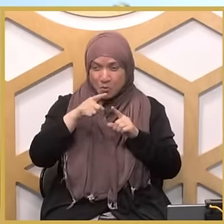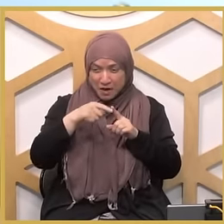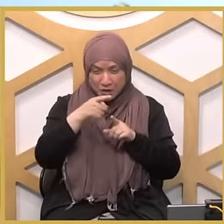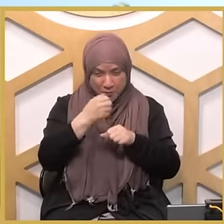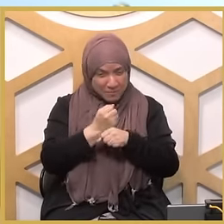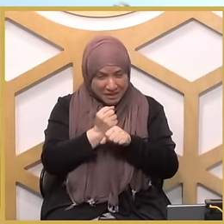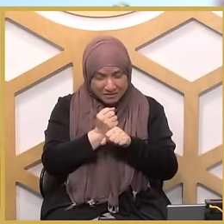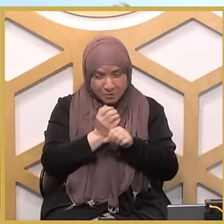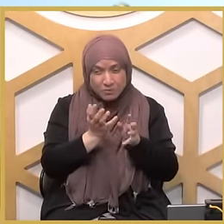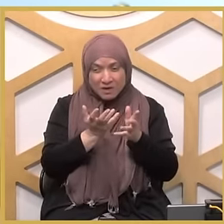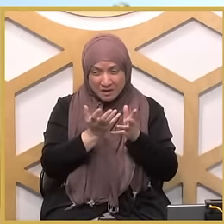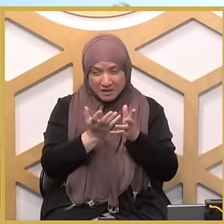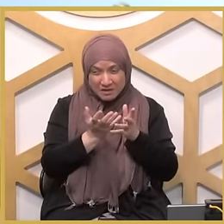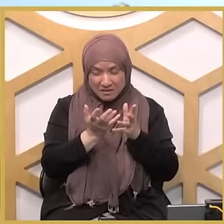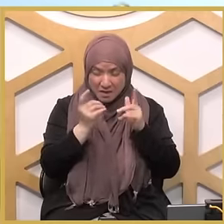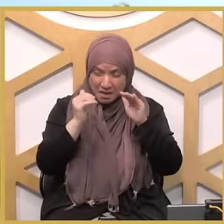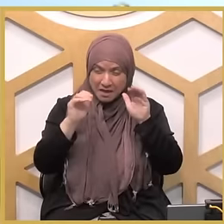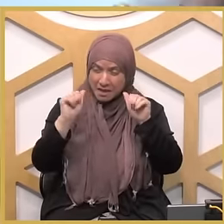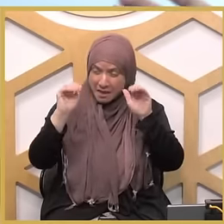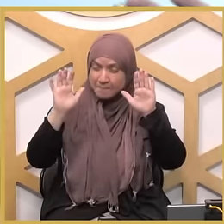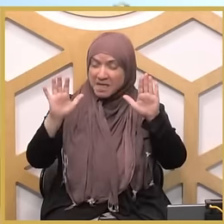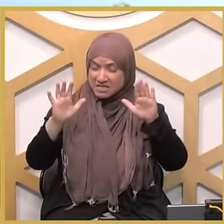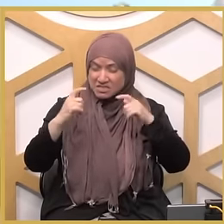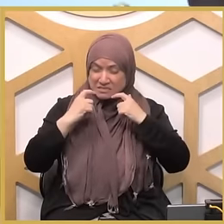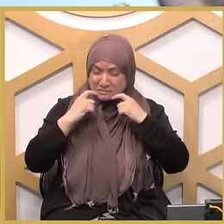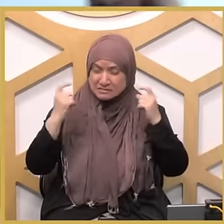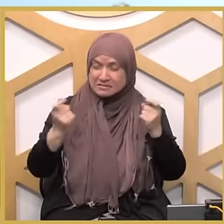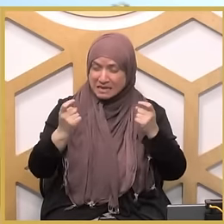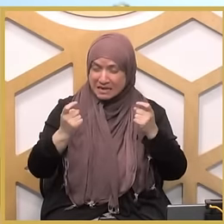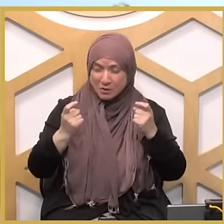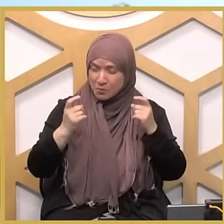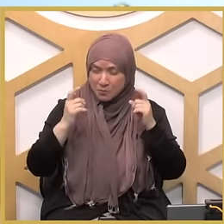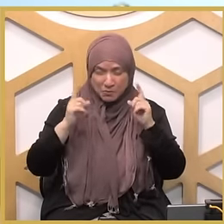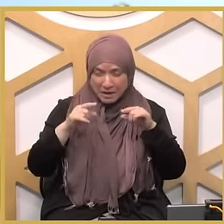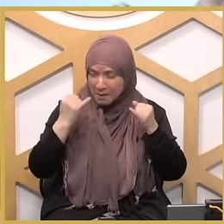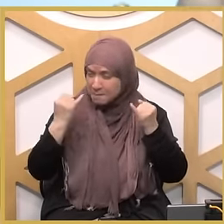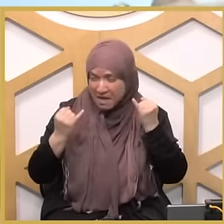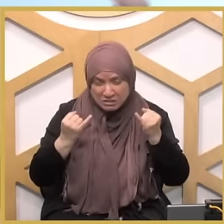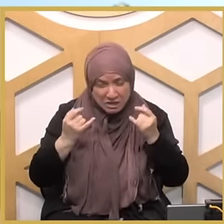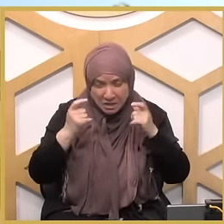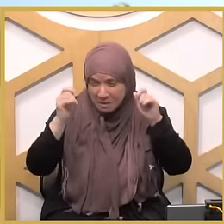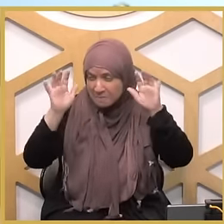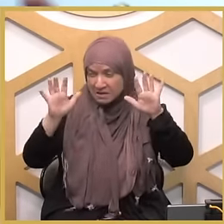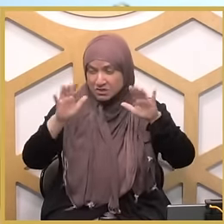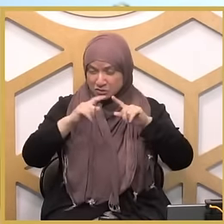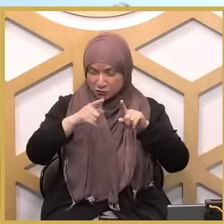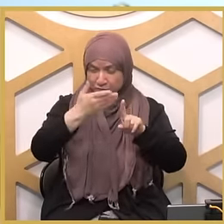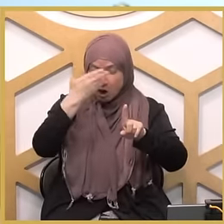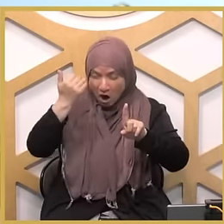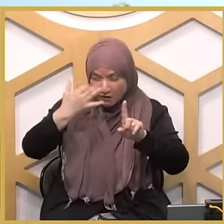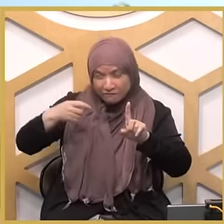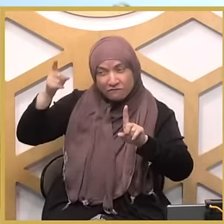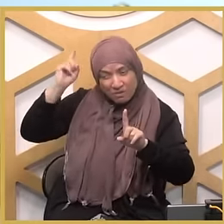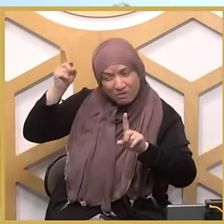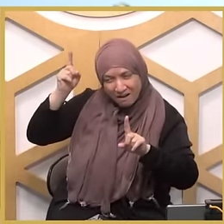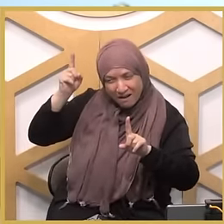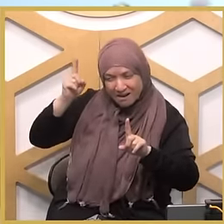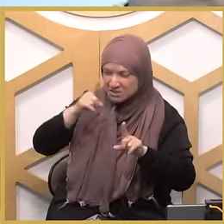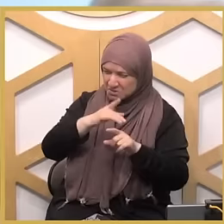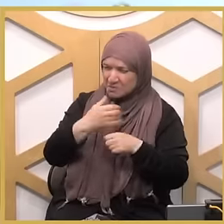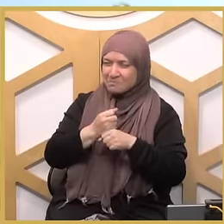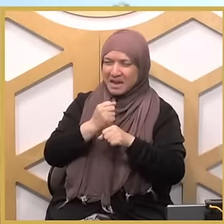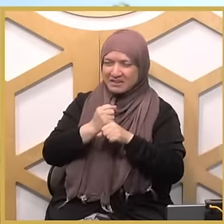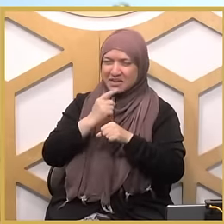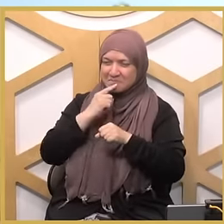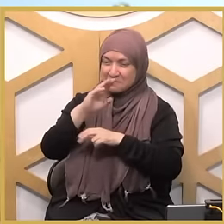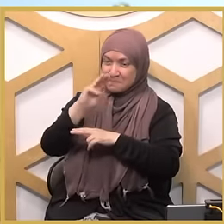you. Not that Allah does not know you or that Allah doesn't know who you are, but Allah cuts you off until you're done. No. Go